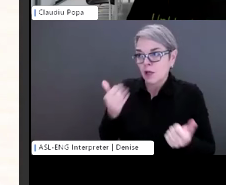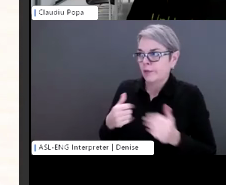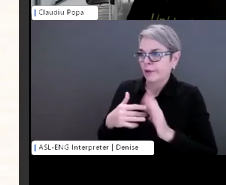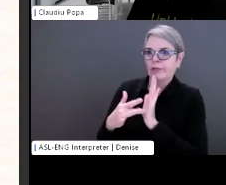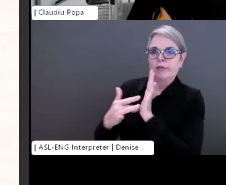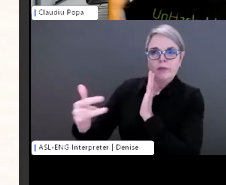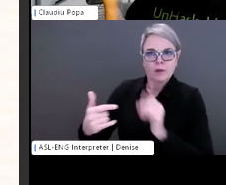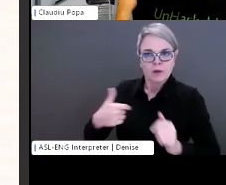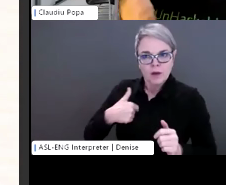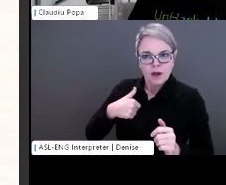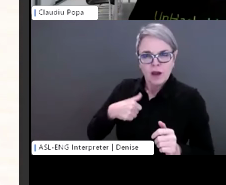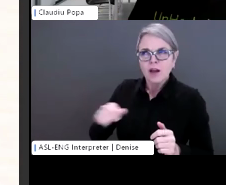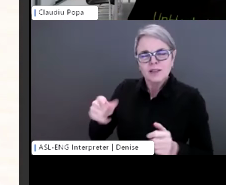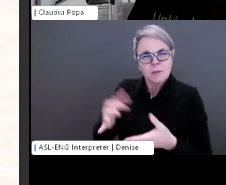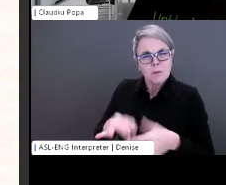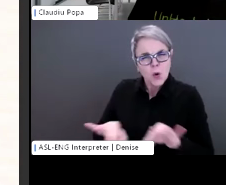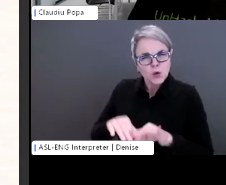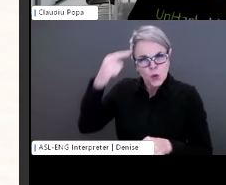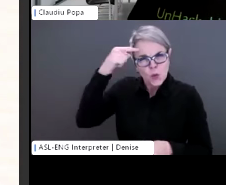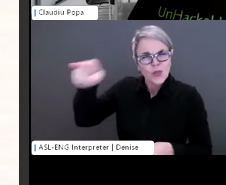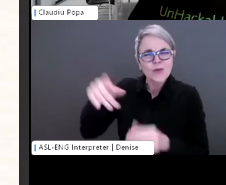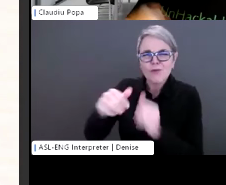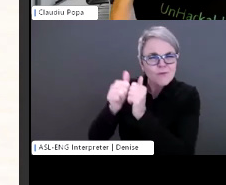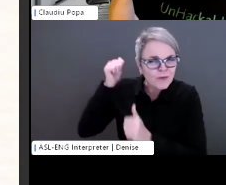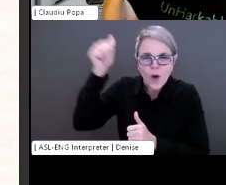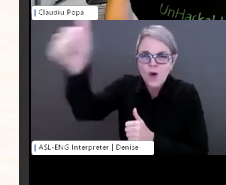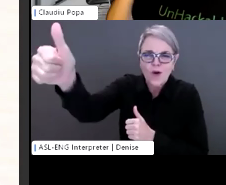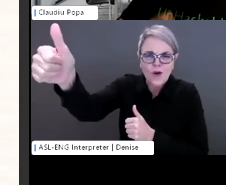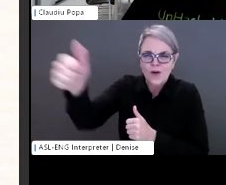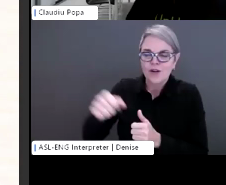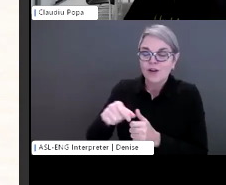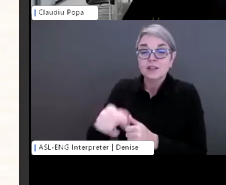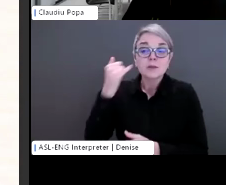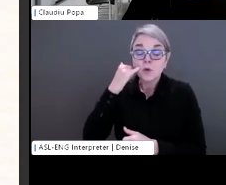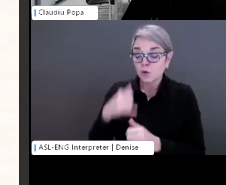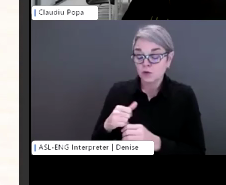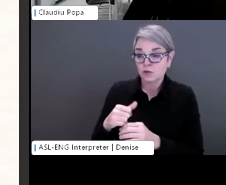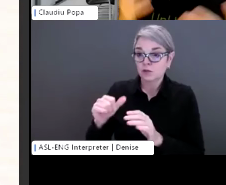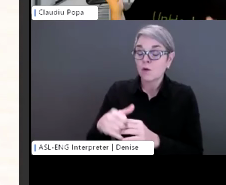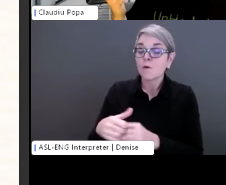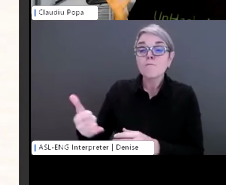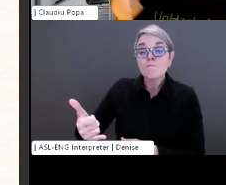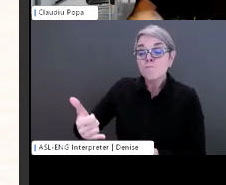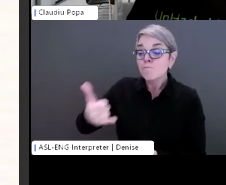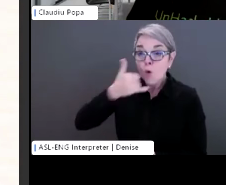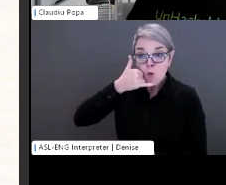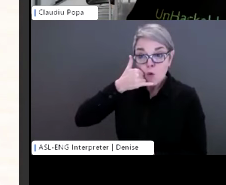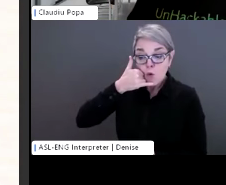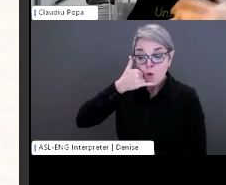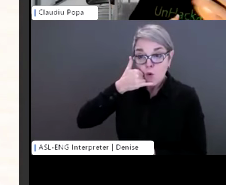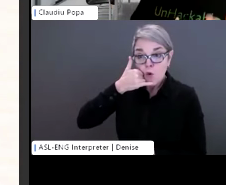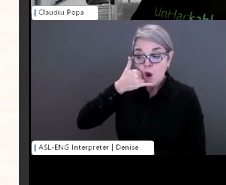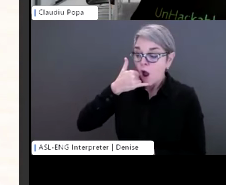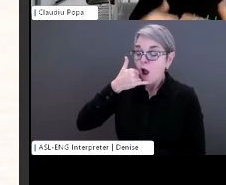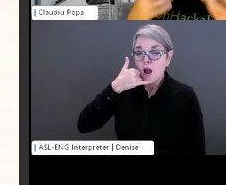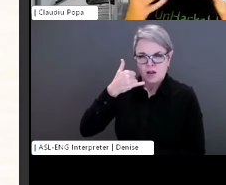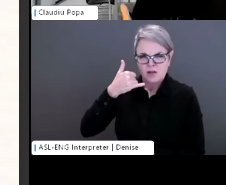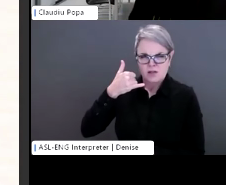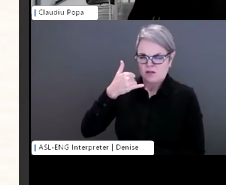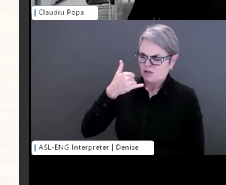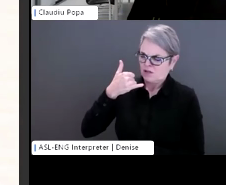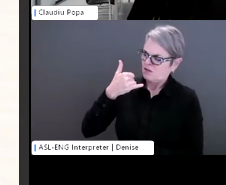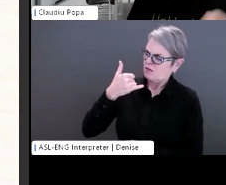up the phone and we know that this is likely a scammer, that we're totally fine to hang up. for instance. If we open an email,